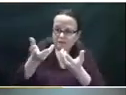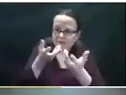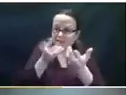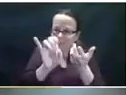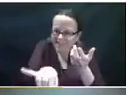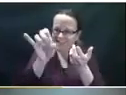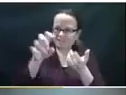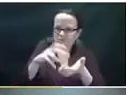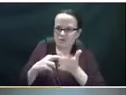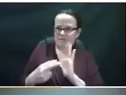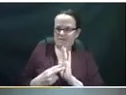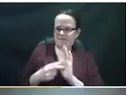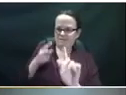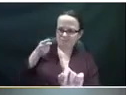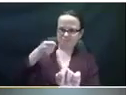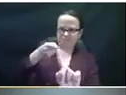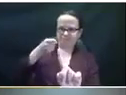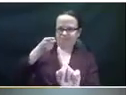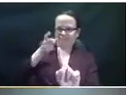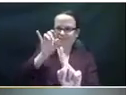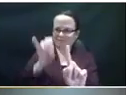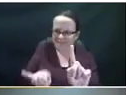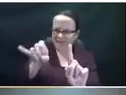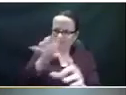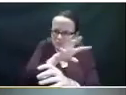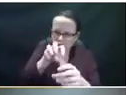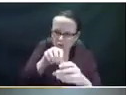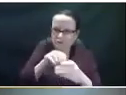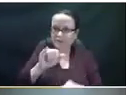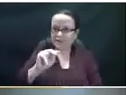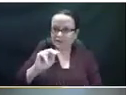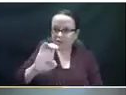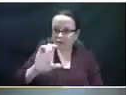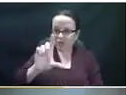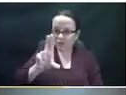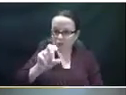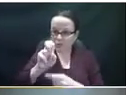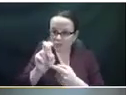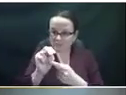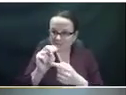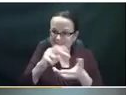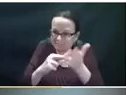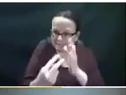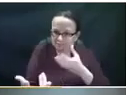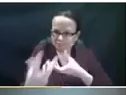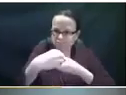what it is all about. That is what inclusion is all about. That is what